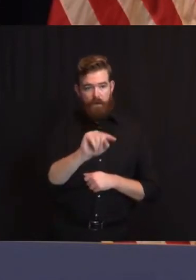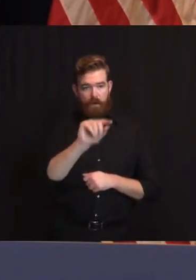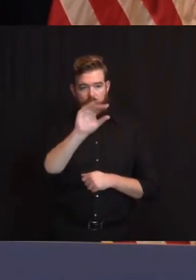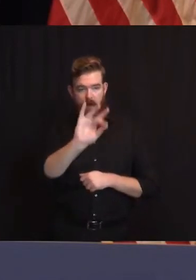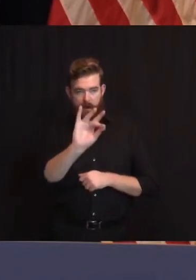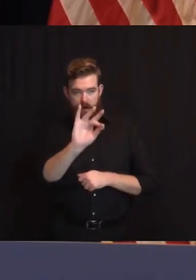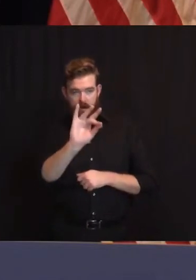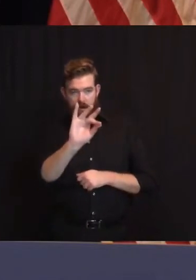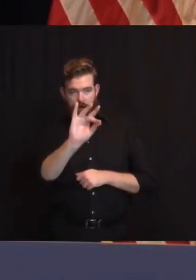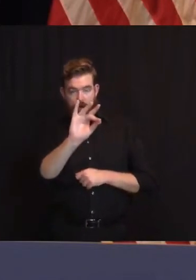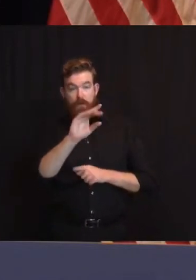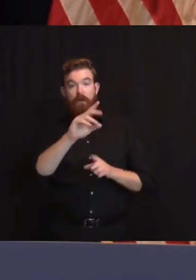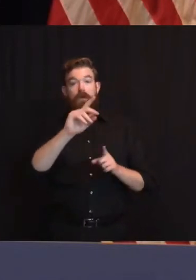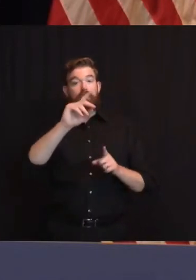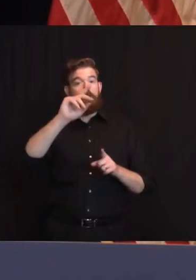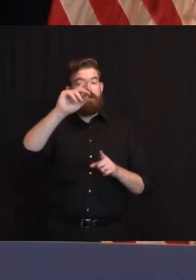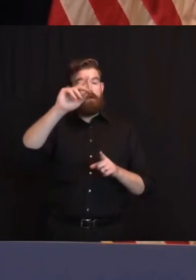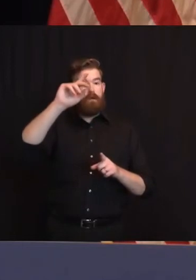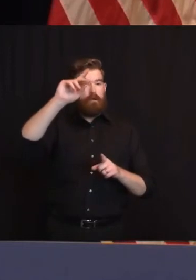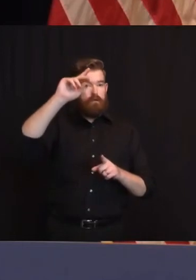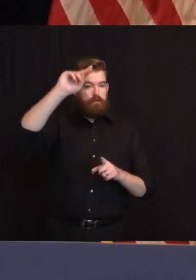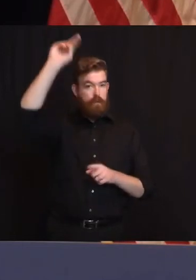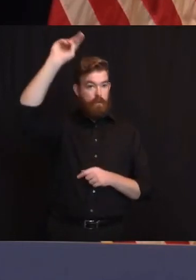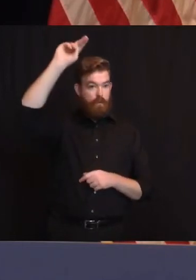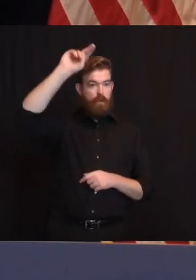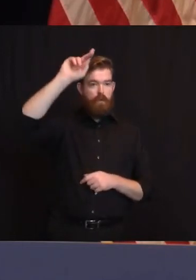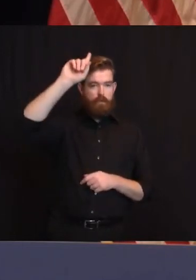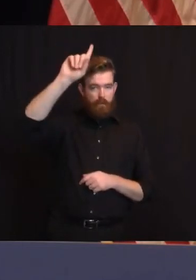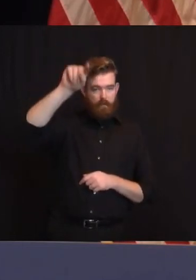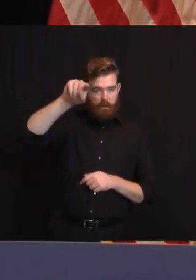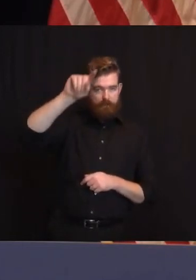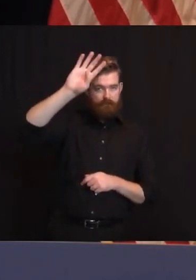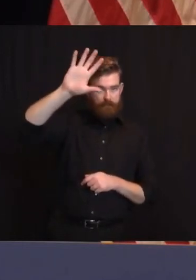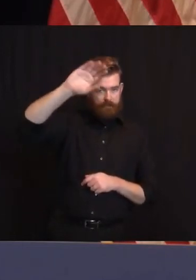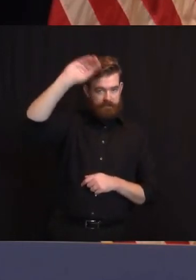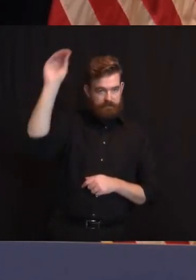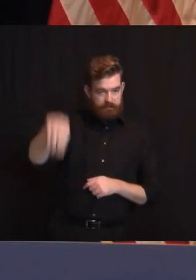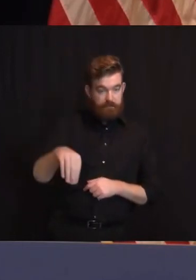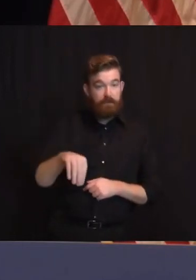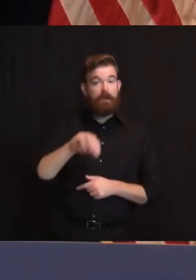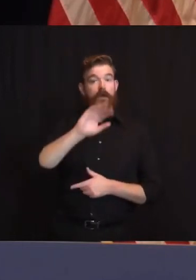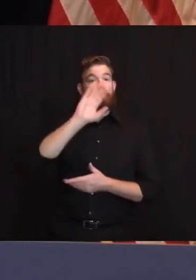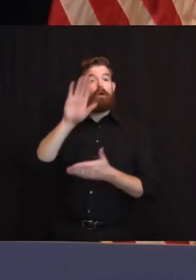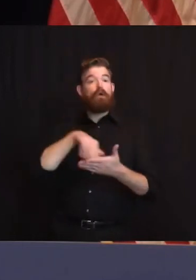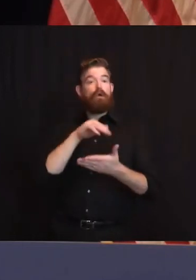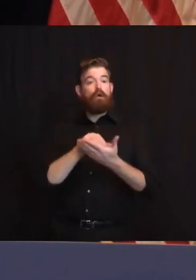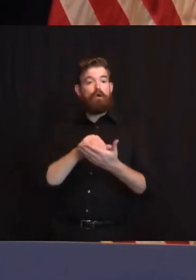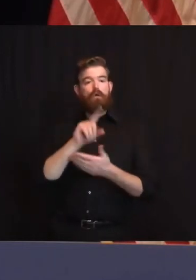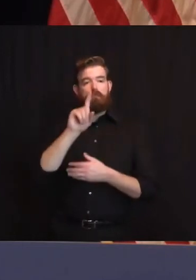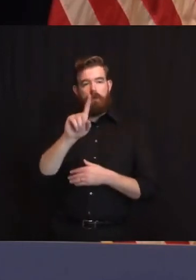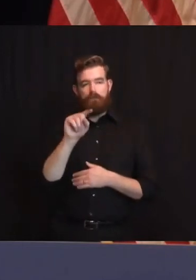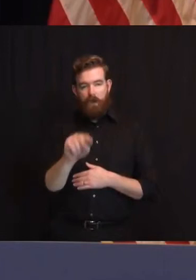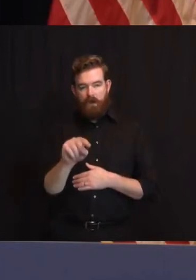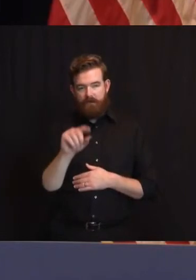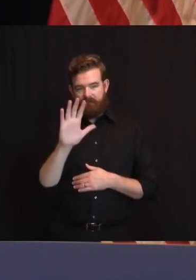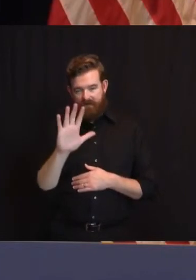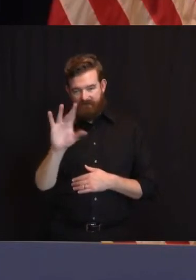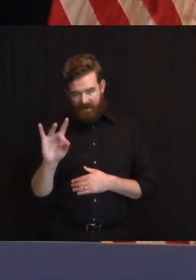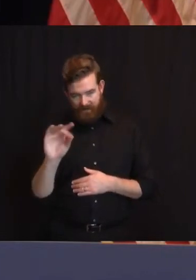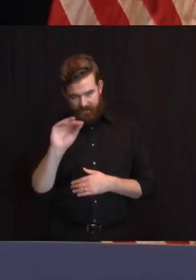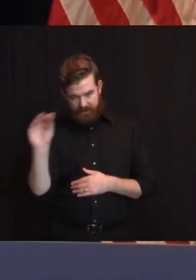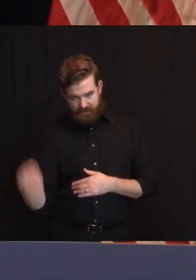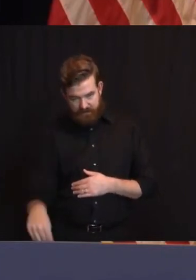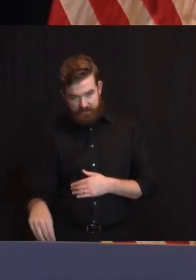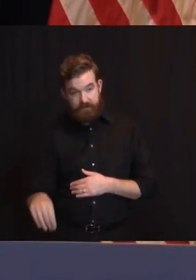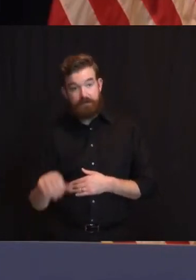1.81%. The northern part of the state is reporting 1.45%, the central part of the state 1.58%, and the southern part of the